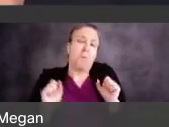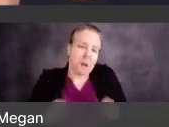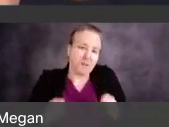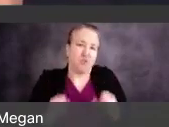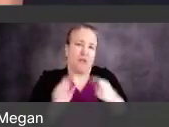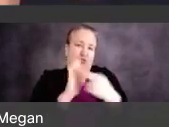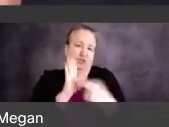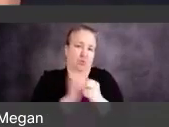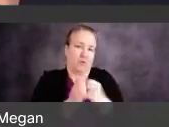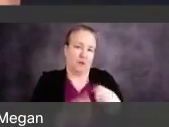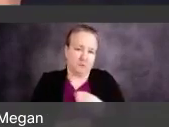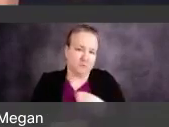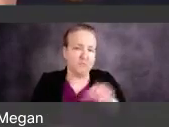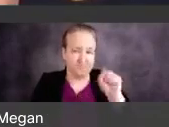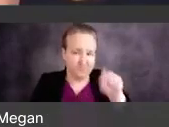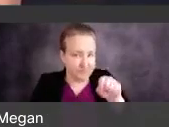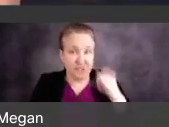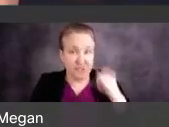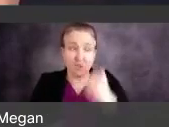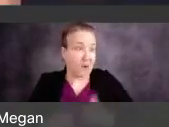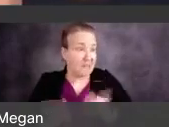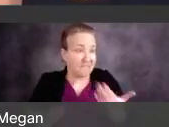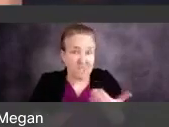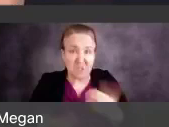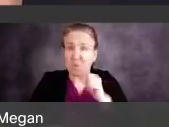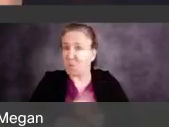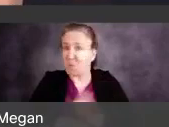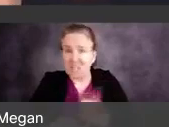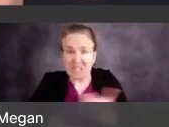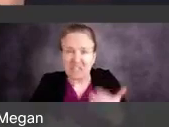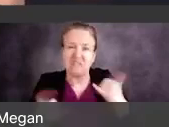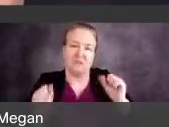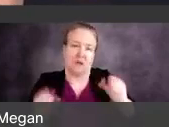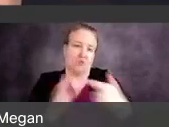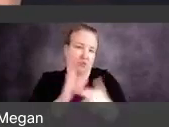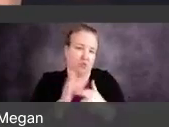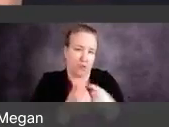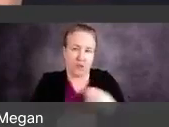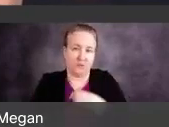on our site, even if you don't live or work in the county.